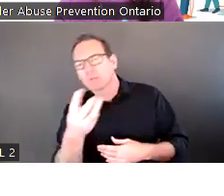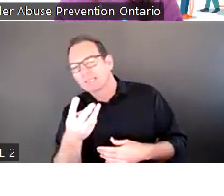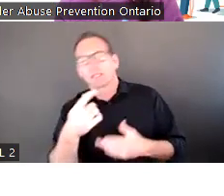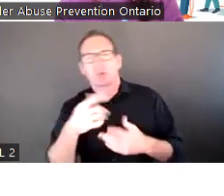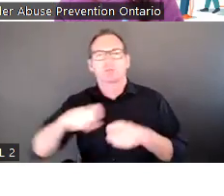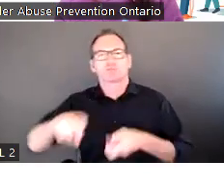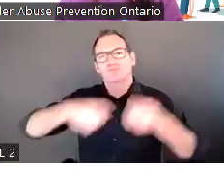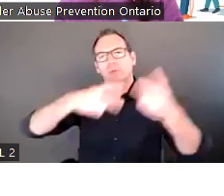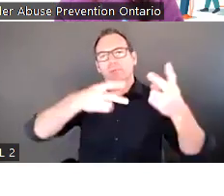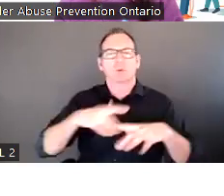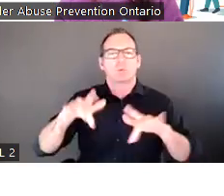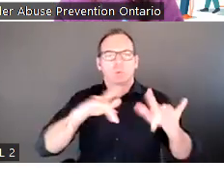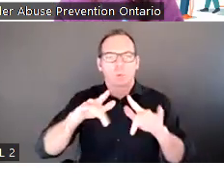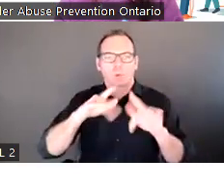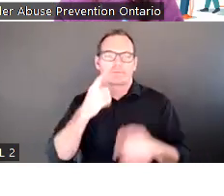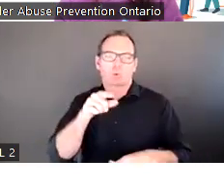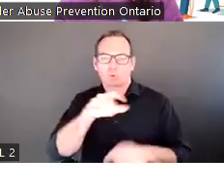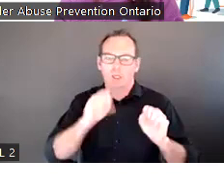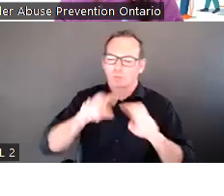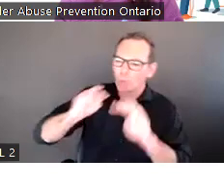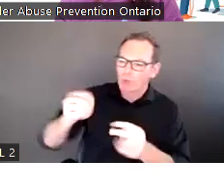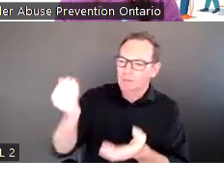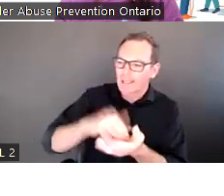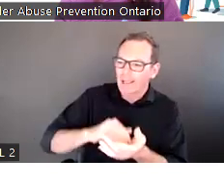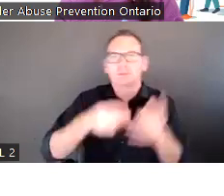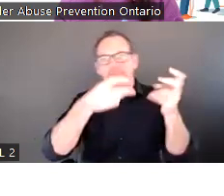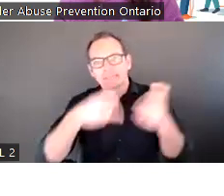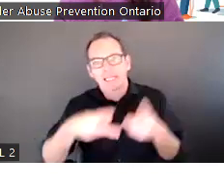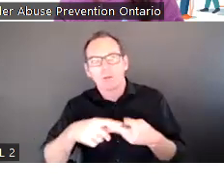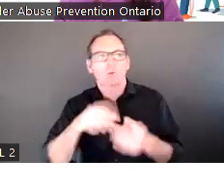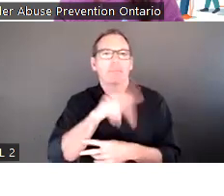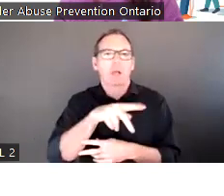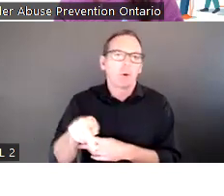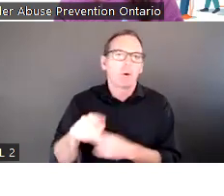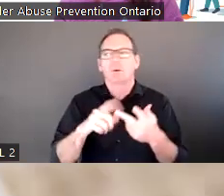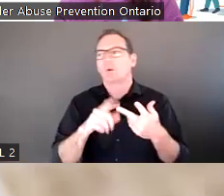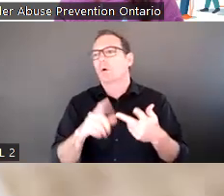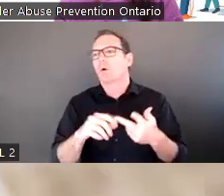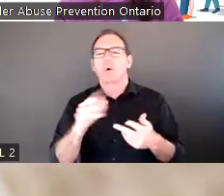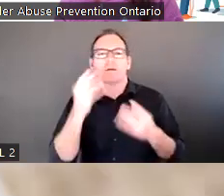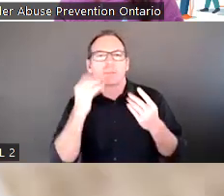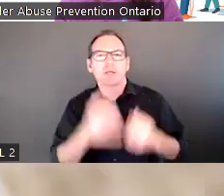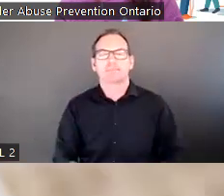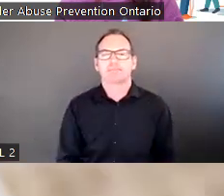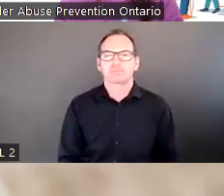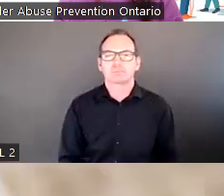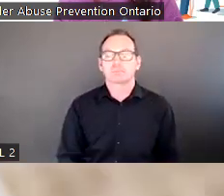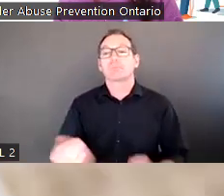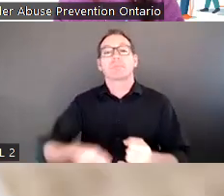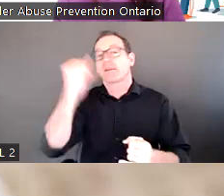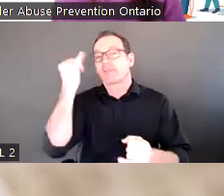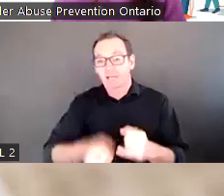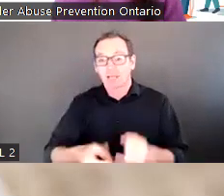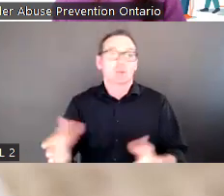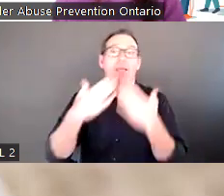people to review and download. And so you'll have that material available. Lastly, I do want to thank not only everyone